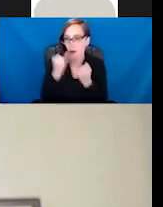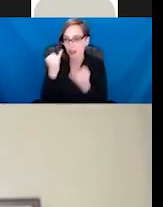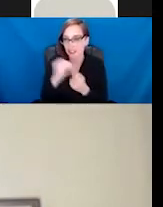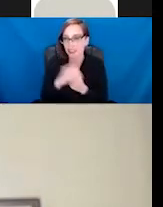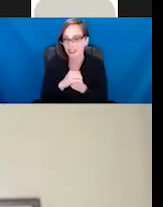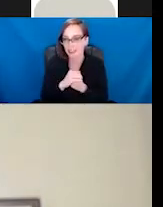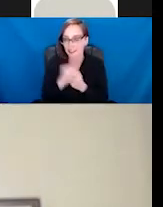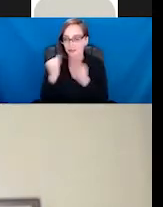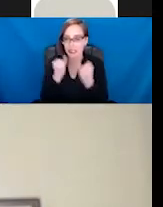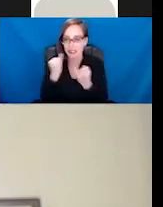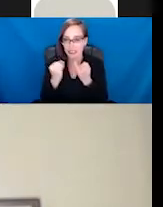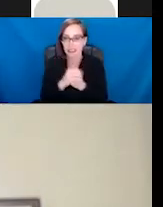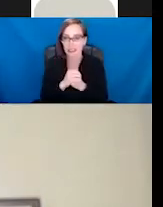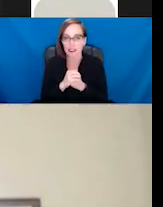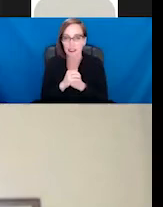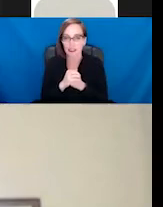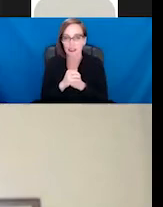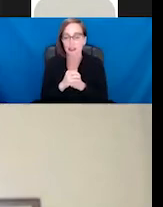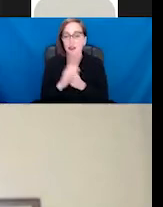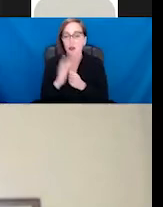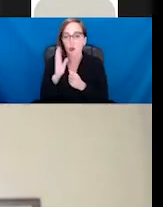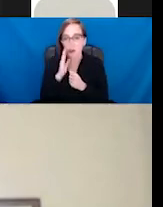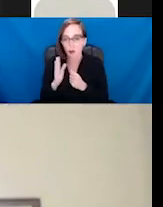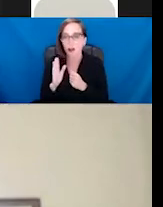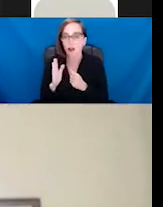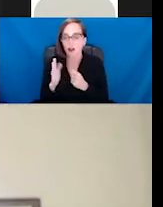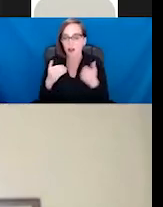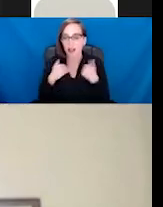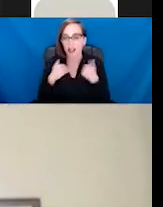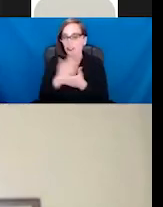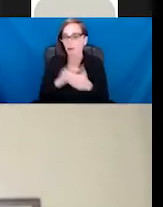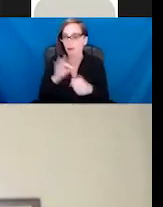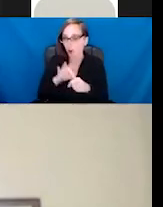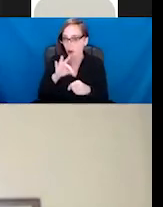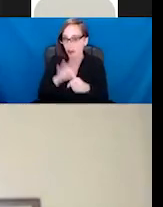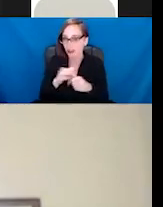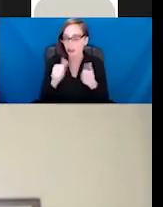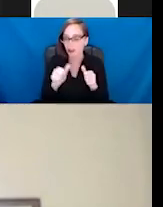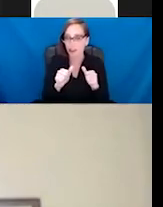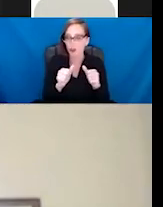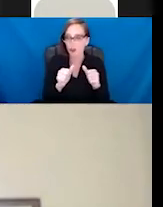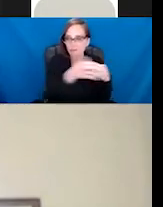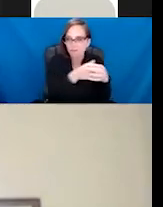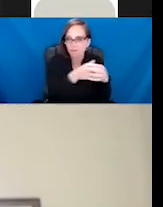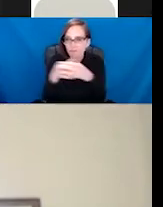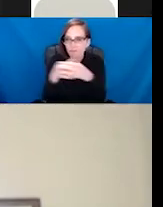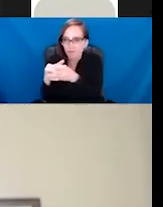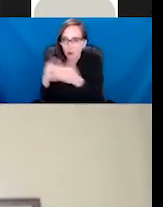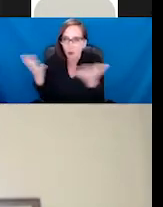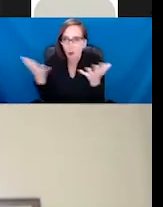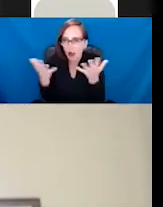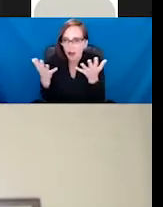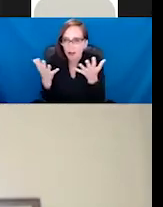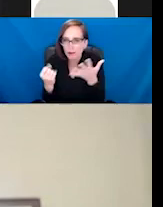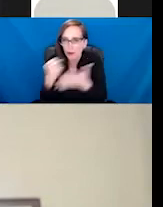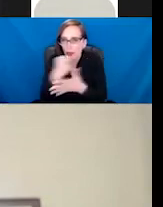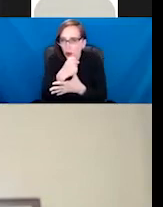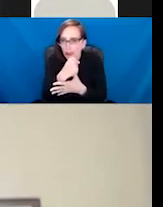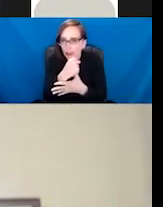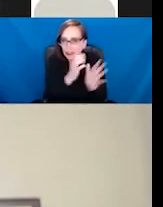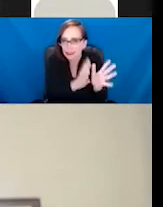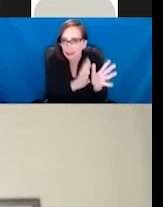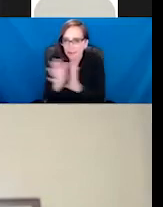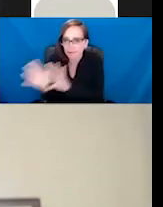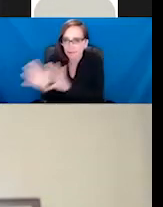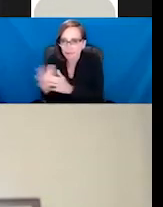some consensus building, some voting actually, to kind of cluster and prioritize ideas and so forth in the